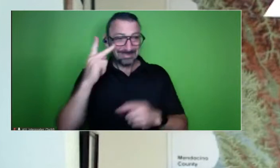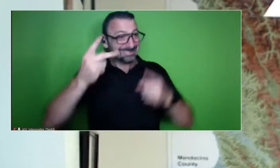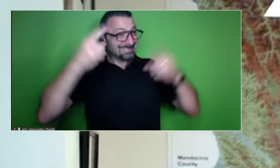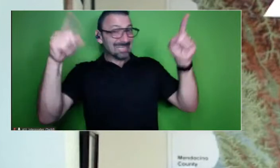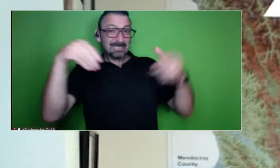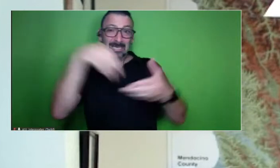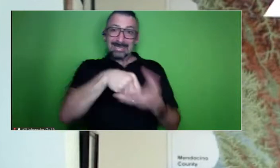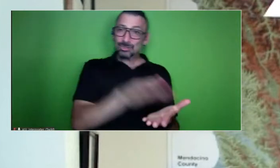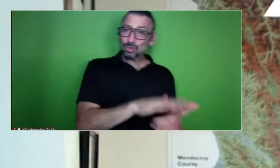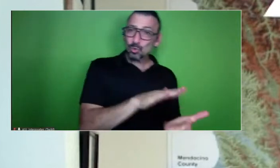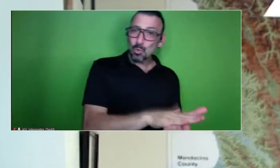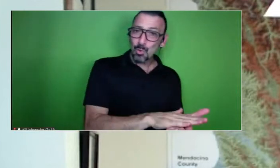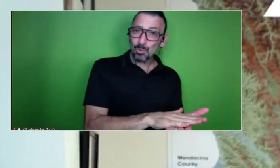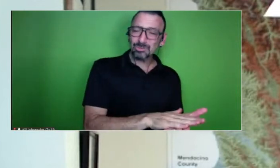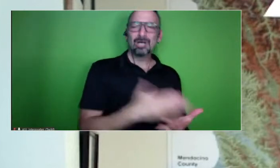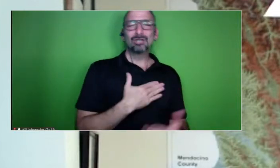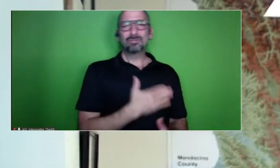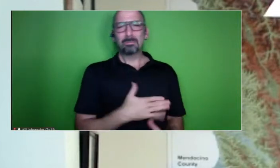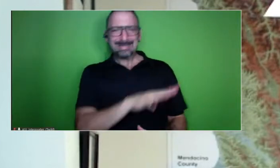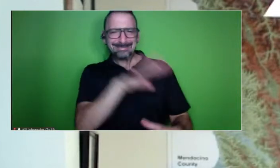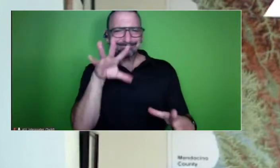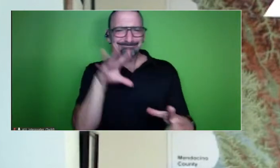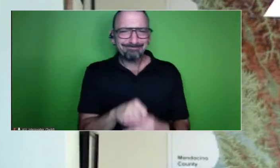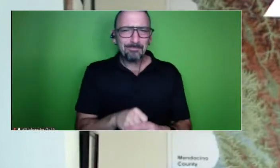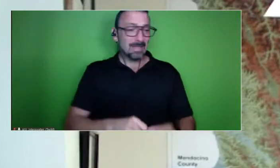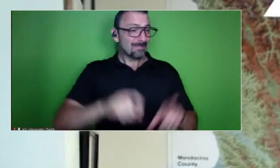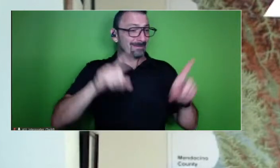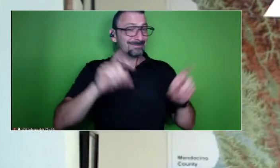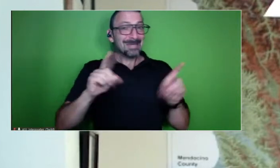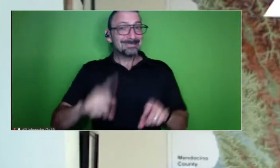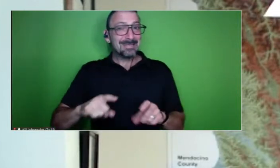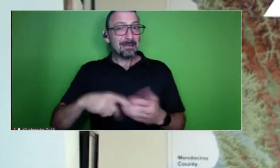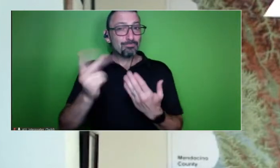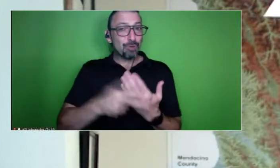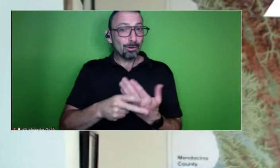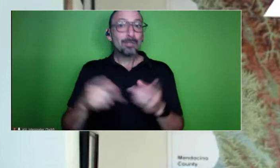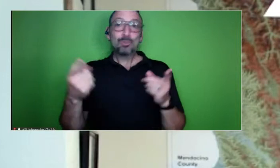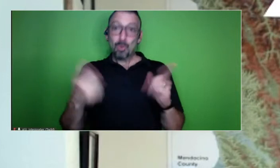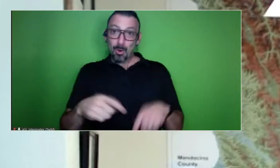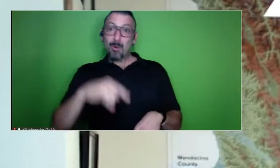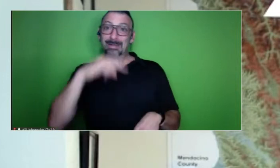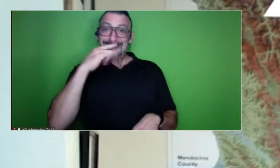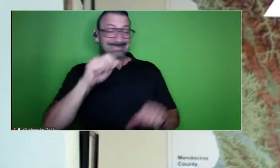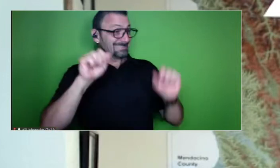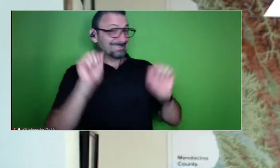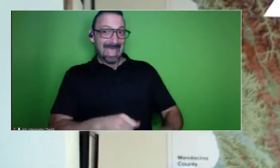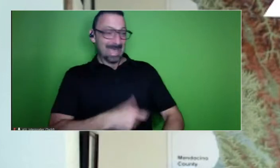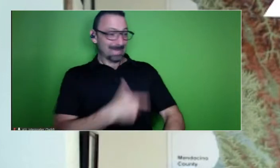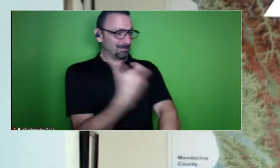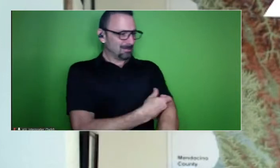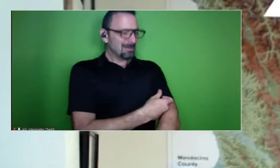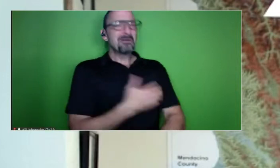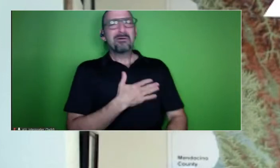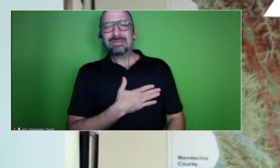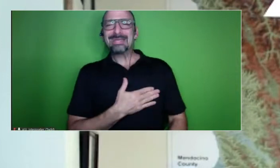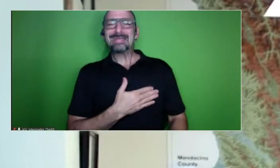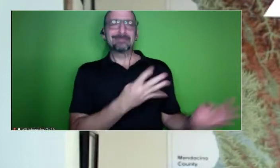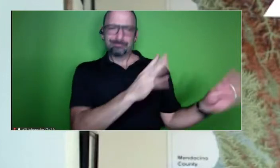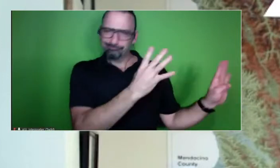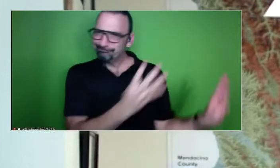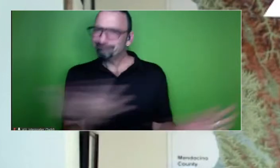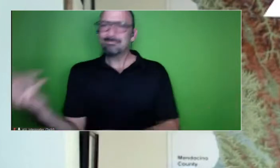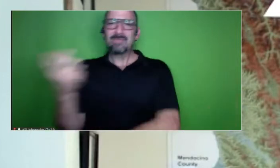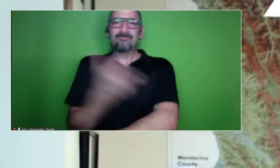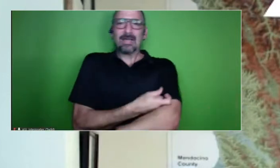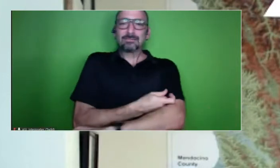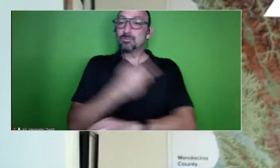Please participate in the testing programs, and when the children are eligible, get them vaccinated so they can play with their friends and return to normal